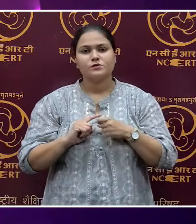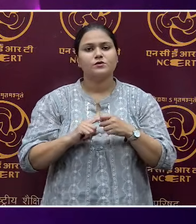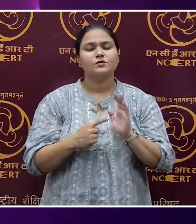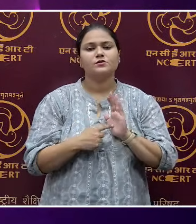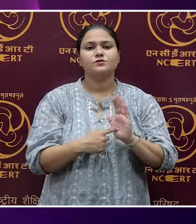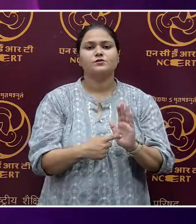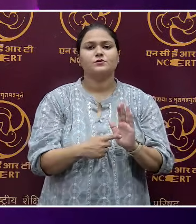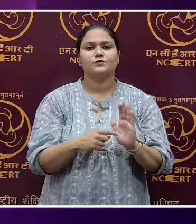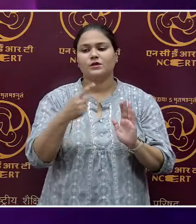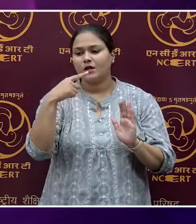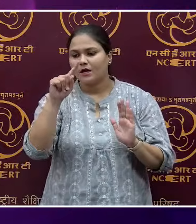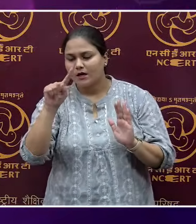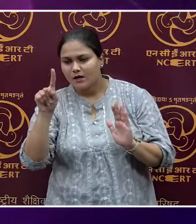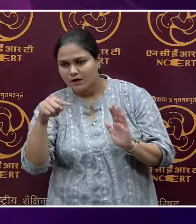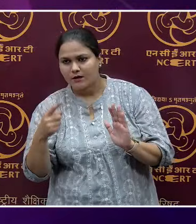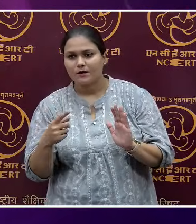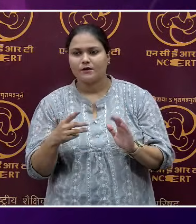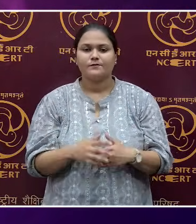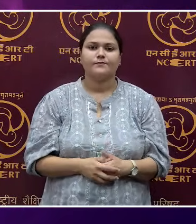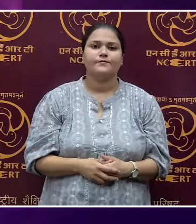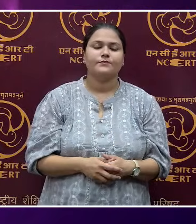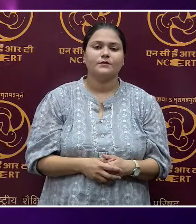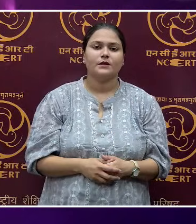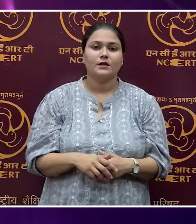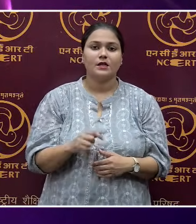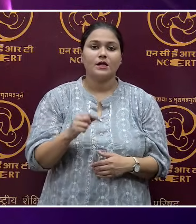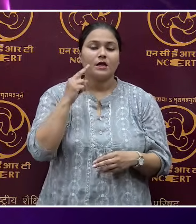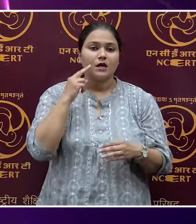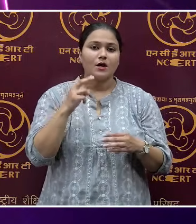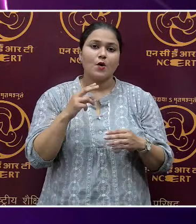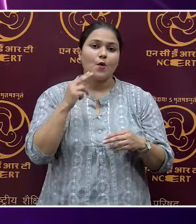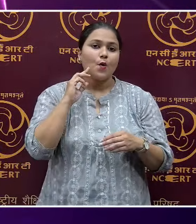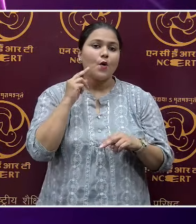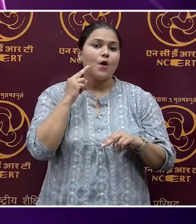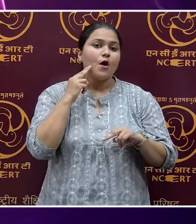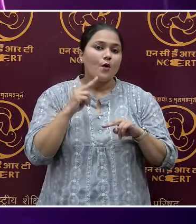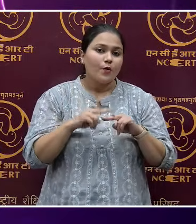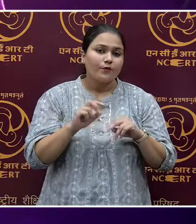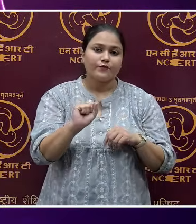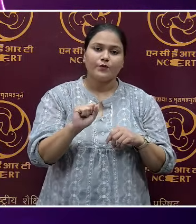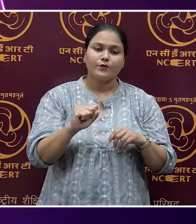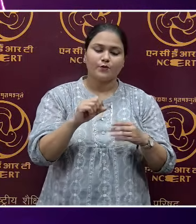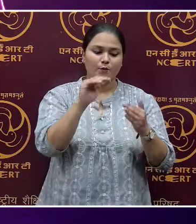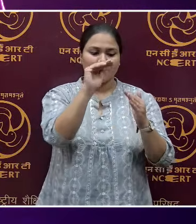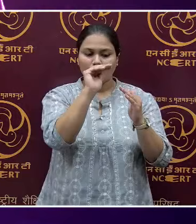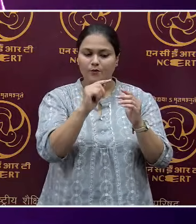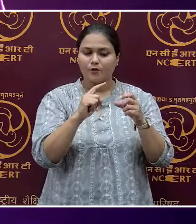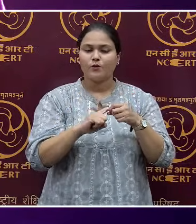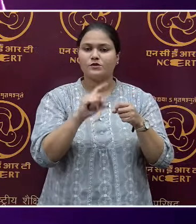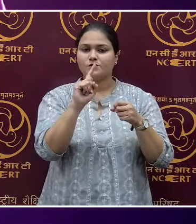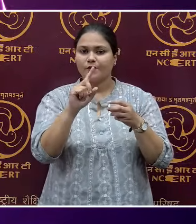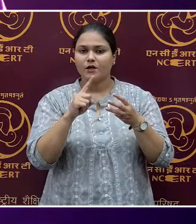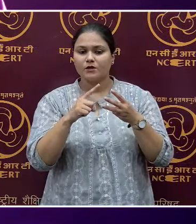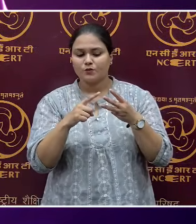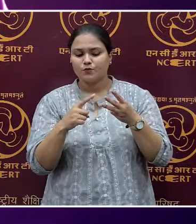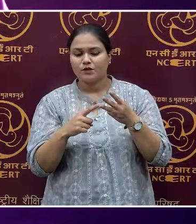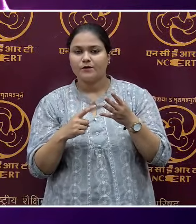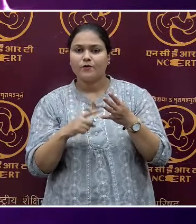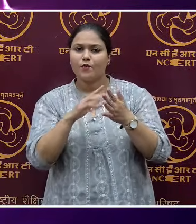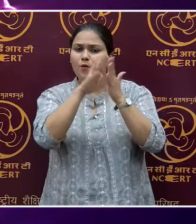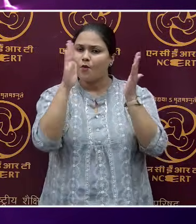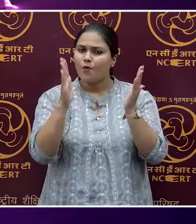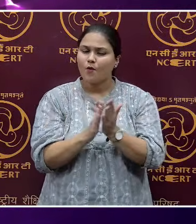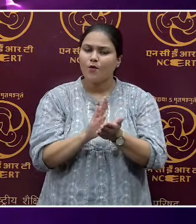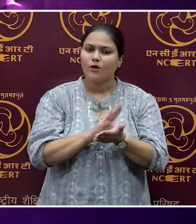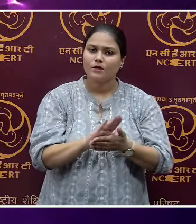attempted correct and how have you make it incorrect. So let's attempt all the questions. Yeah, actually I am. So what is the name of percent